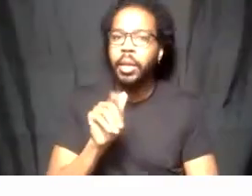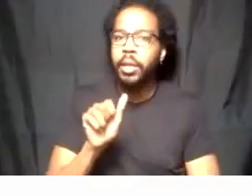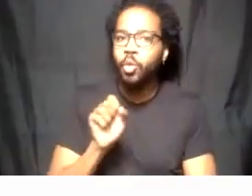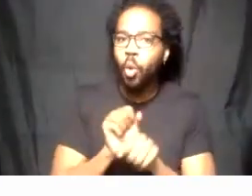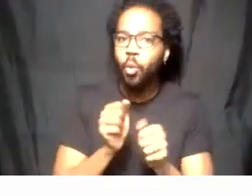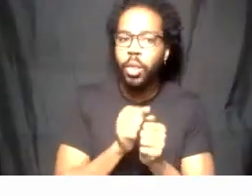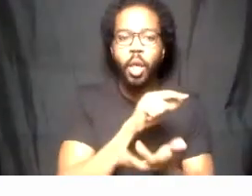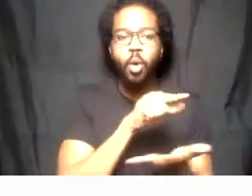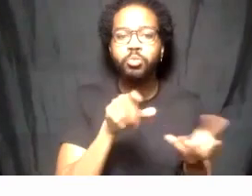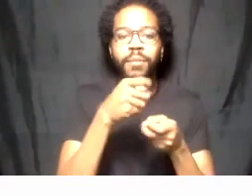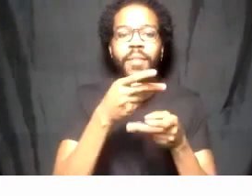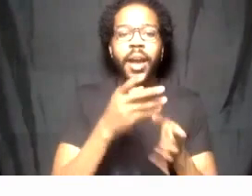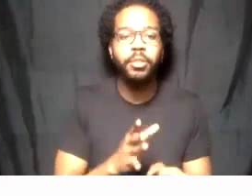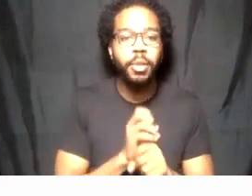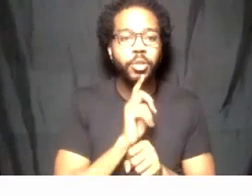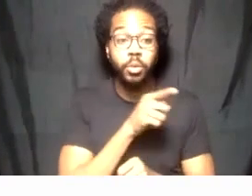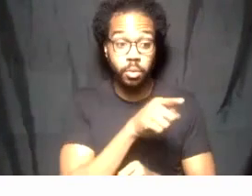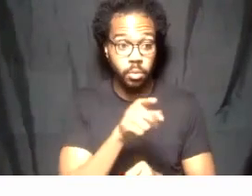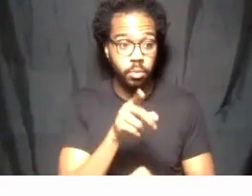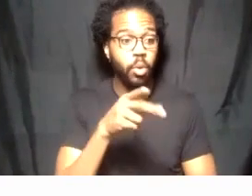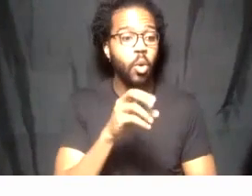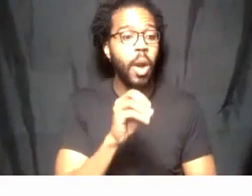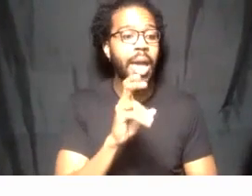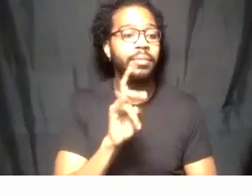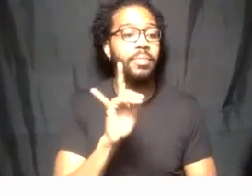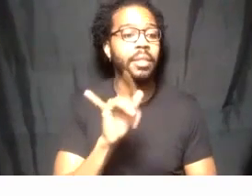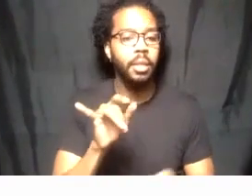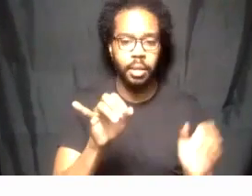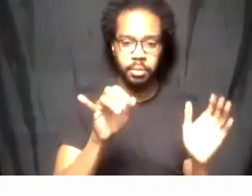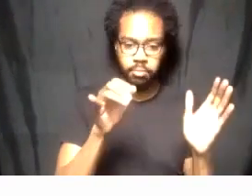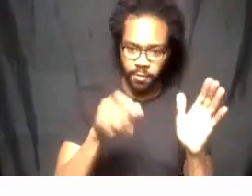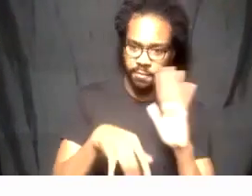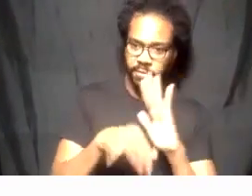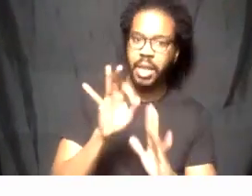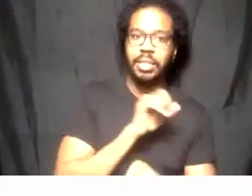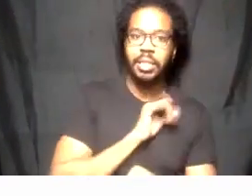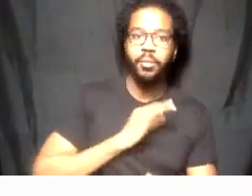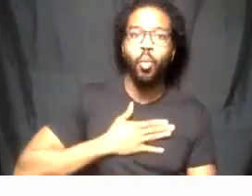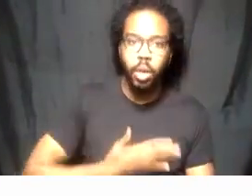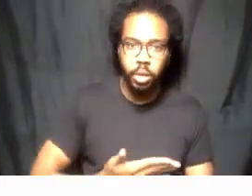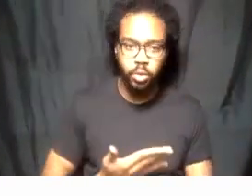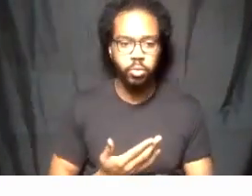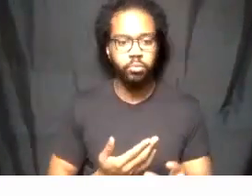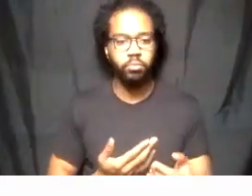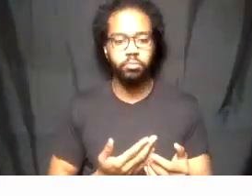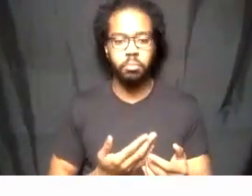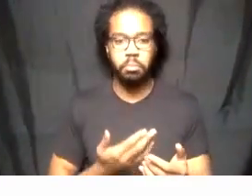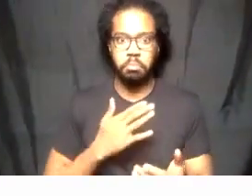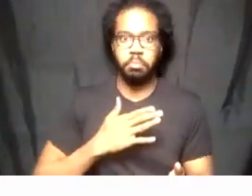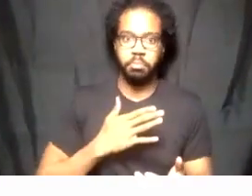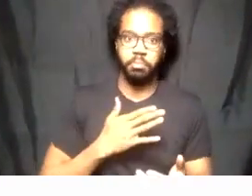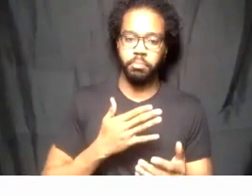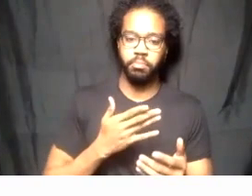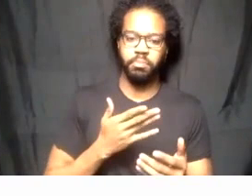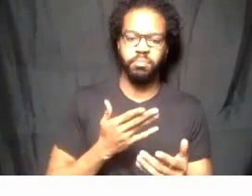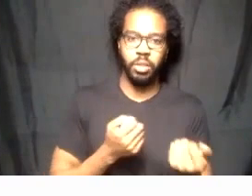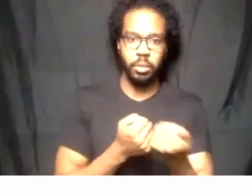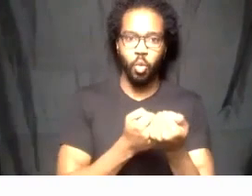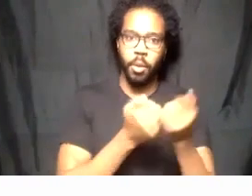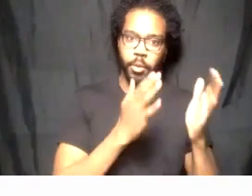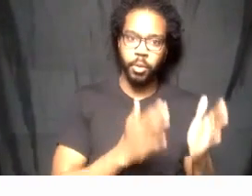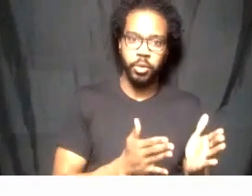providers to ensure they are proactively identify staff willing to serve as a designated support person during a hospital visit or